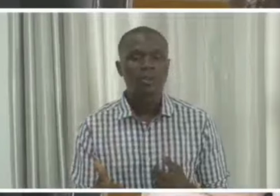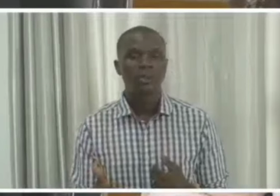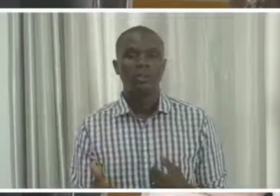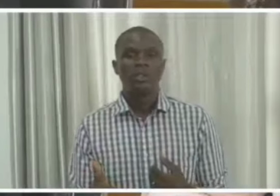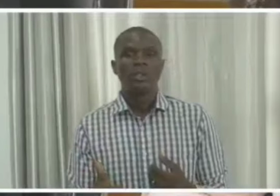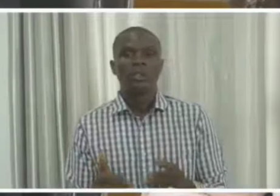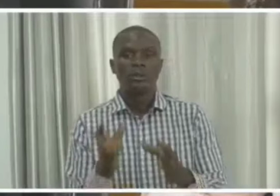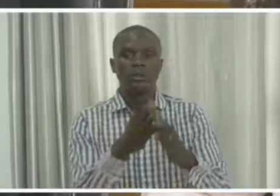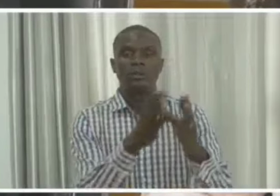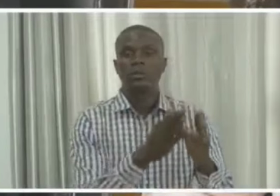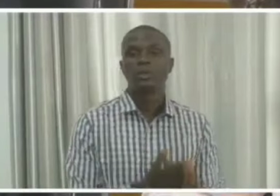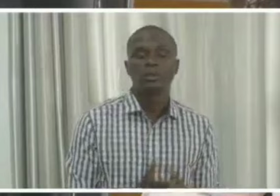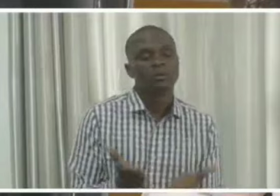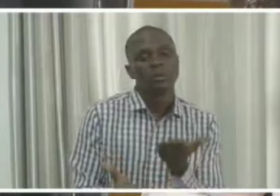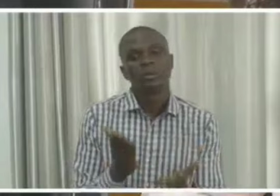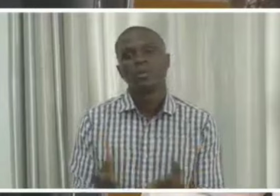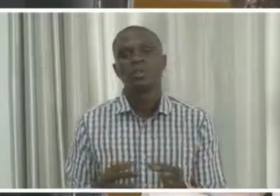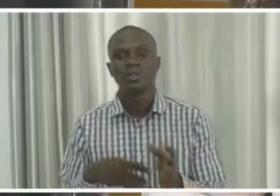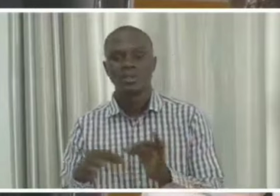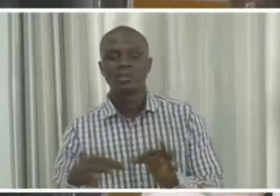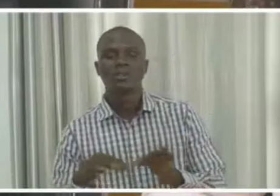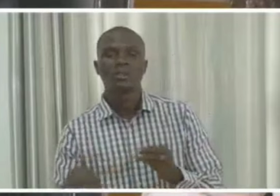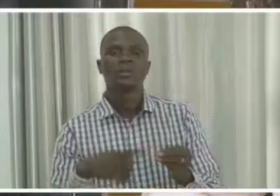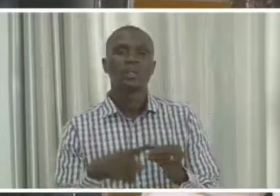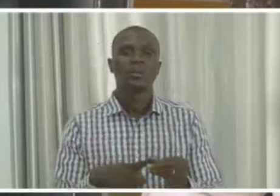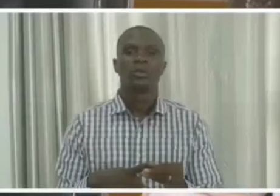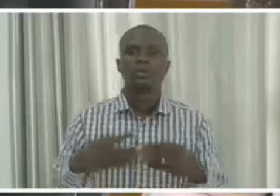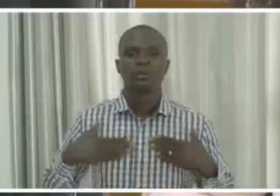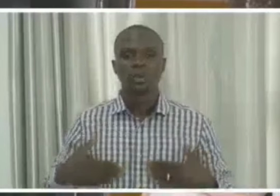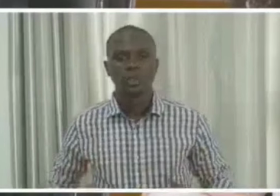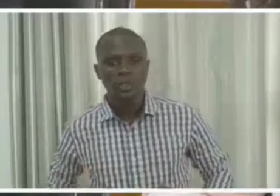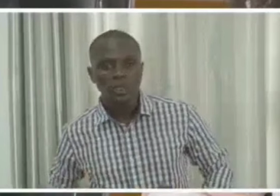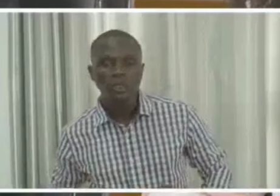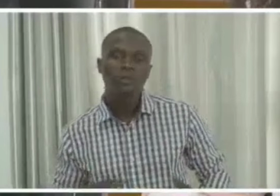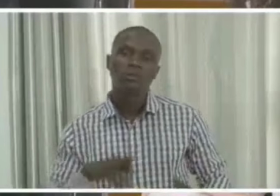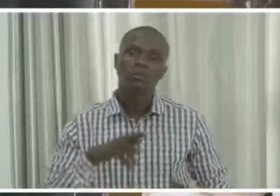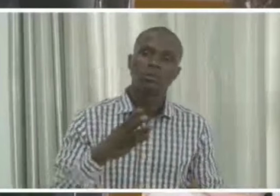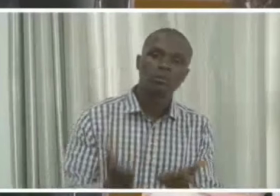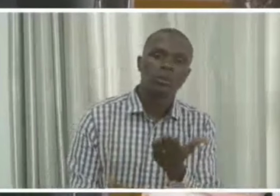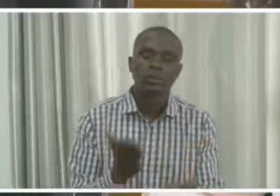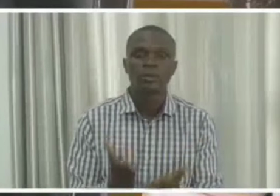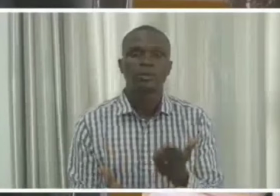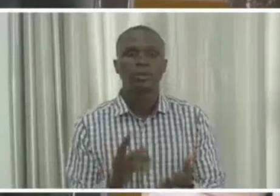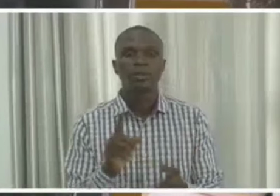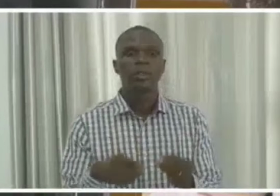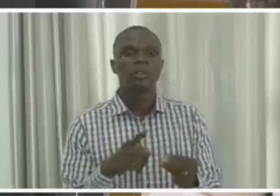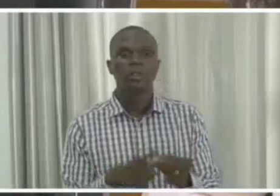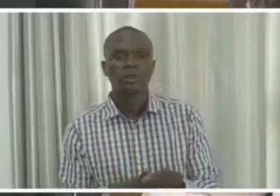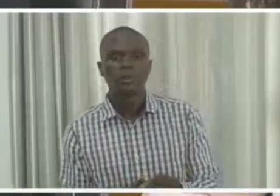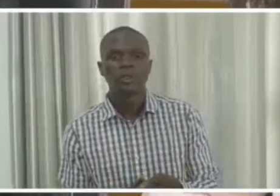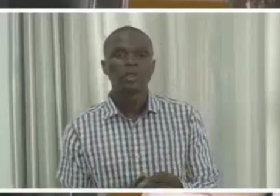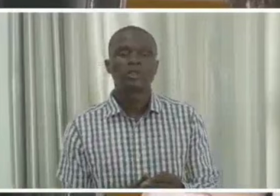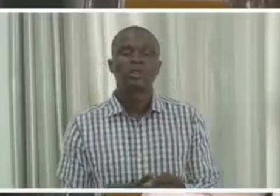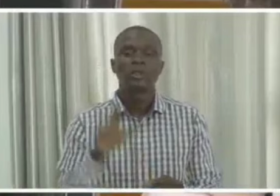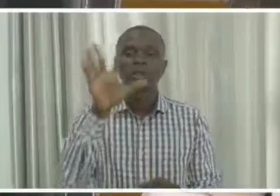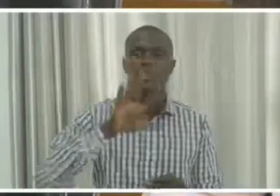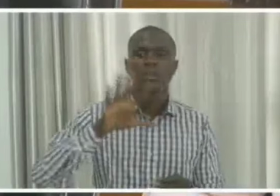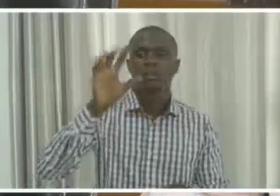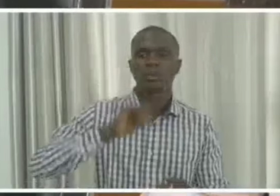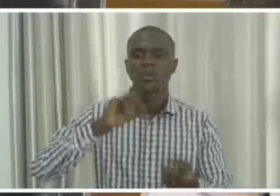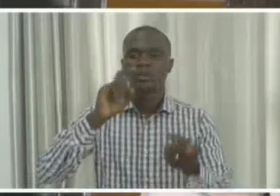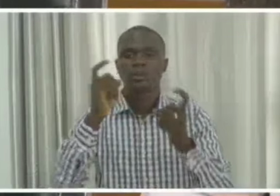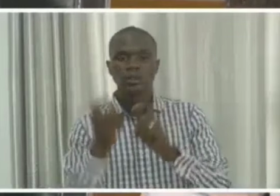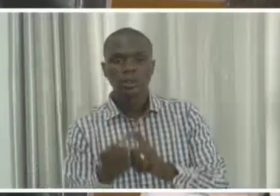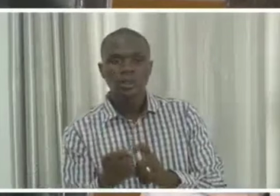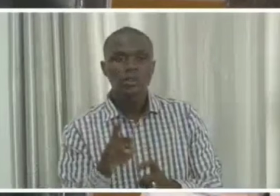climate change. So next side events then you go there for go listen, for get ideas, what's they go on that space there where you can help for land